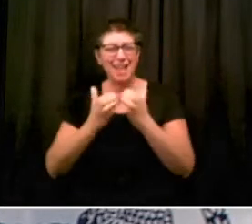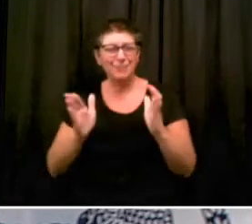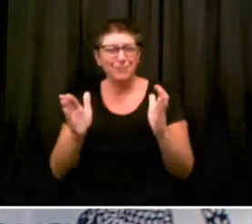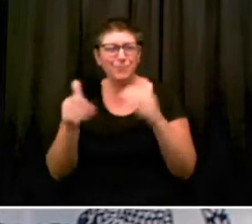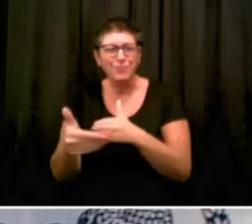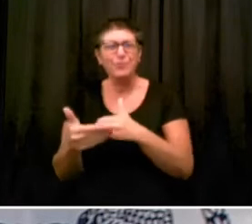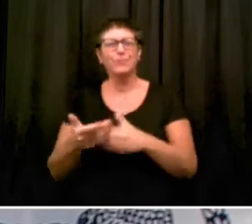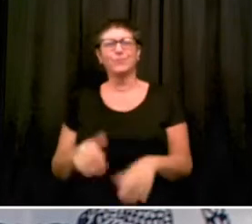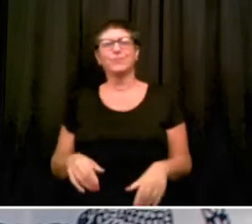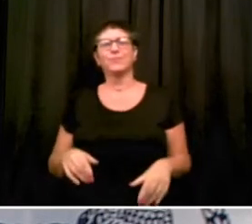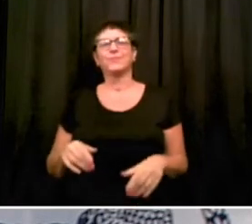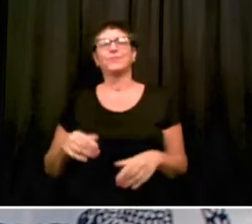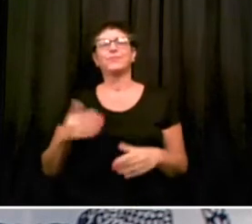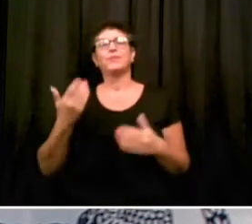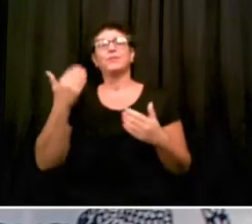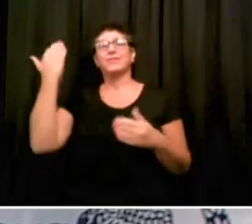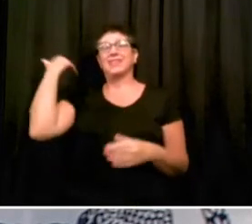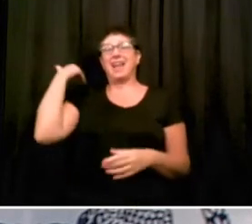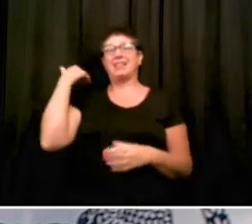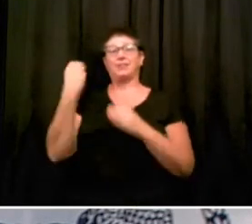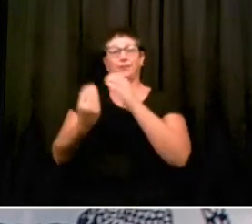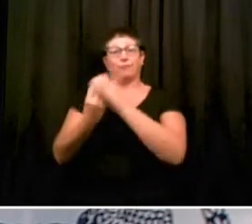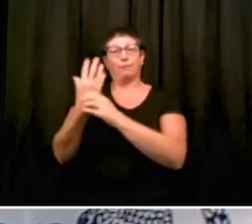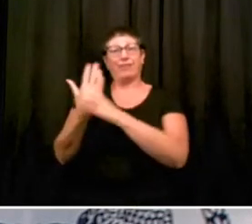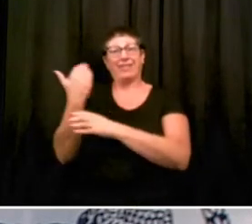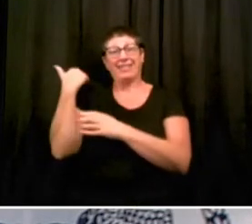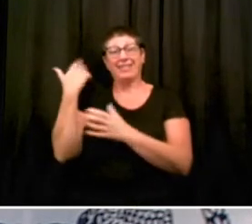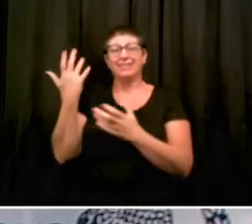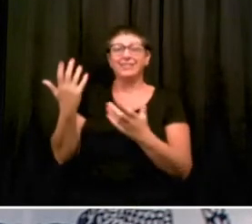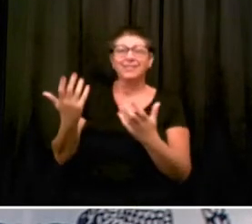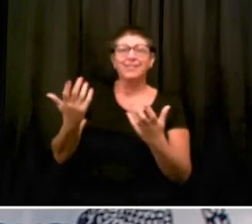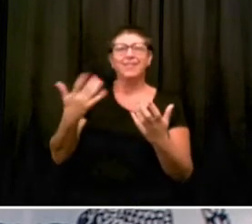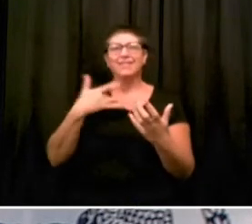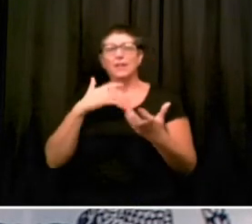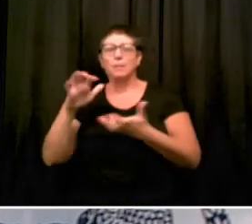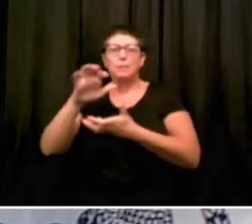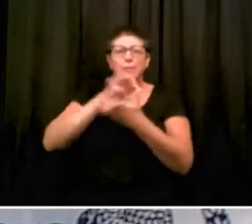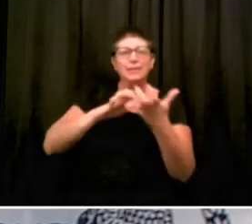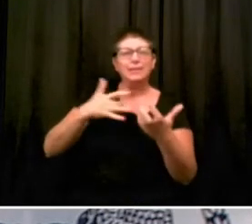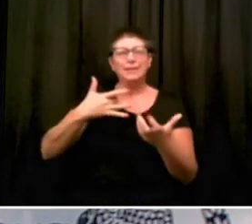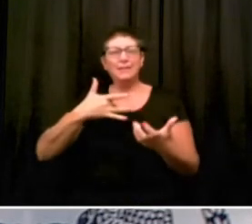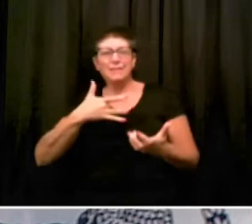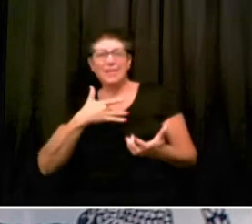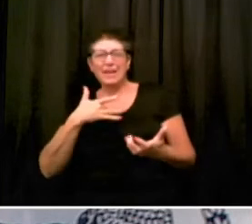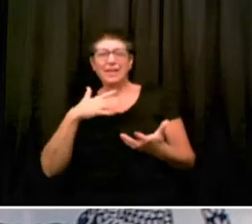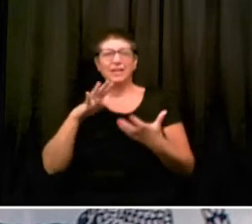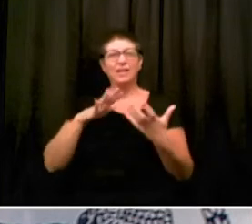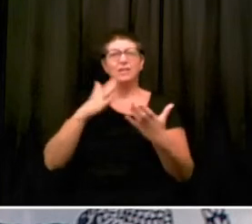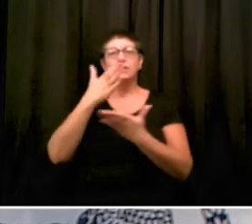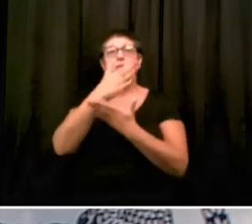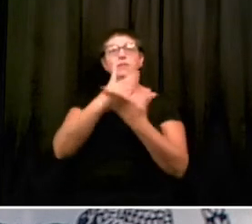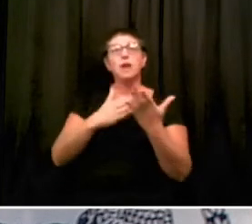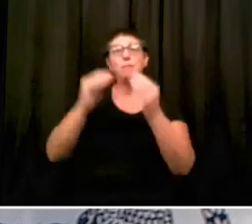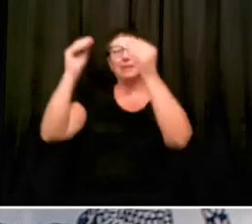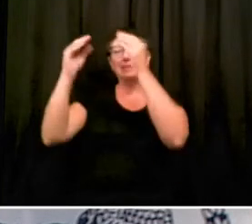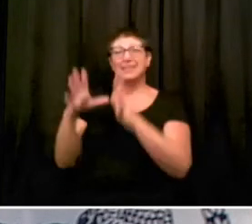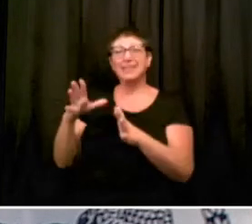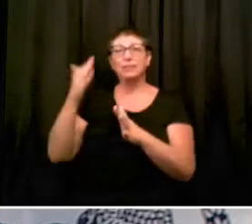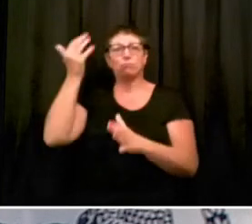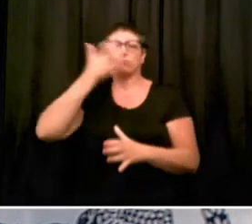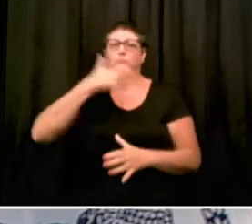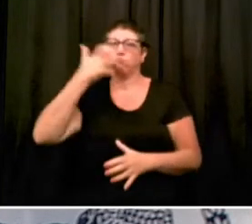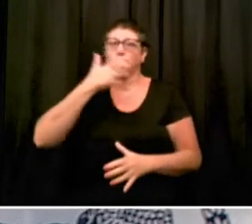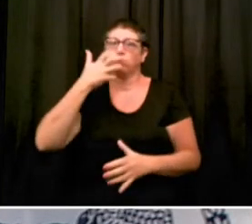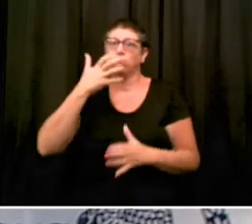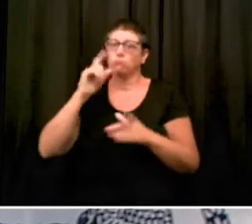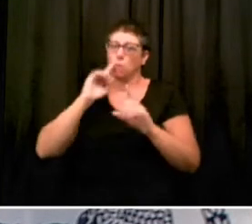spring. We saw some really extraordinary work by our educators under incredibly tough circumstances to put together remote learning